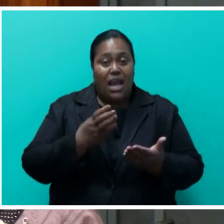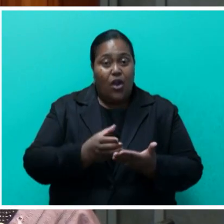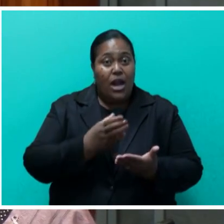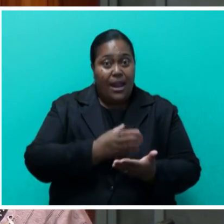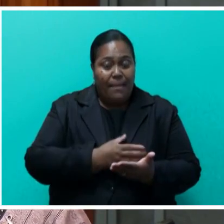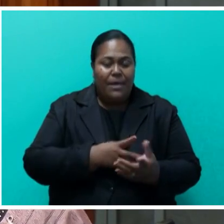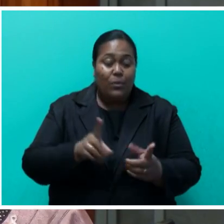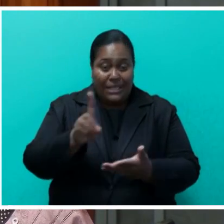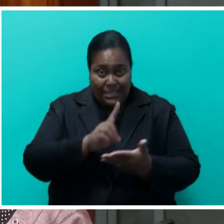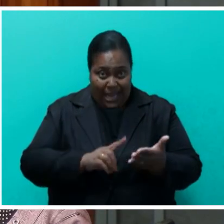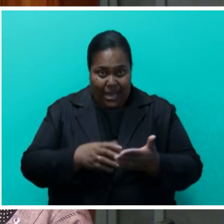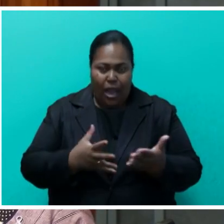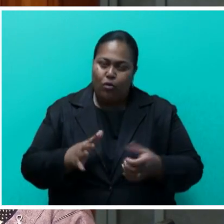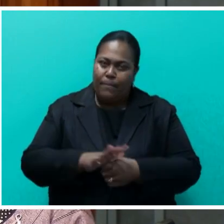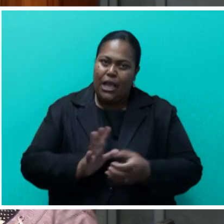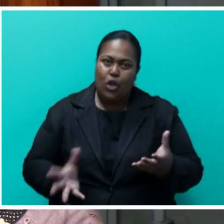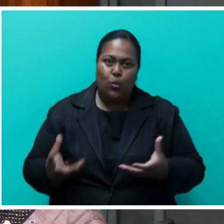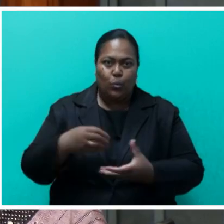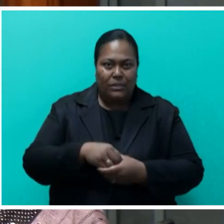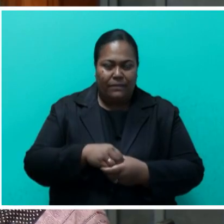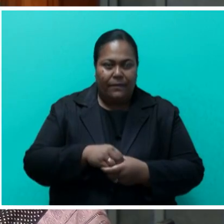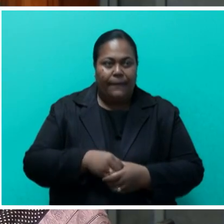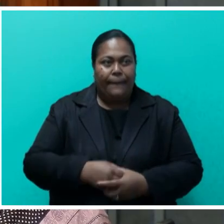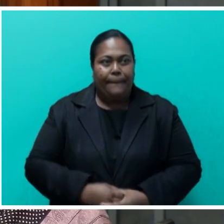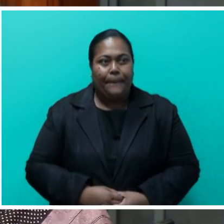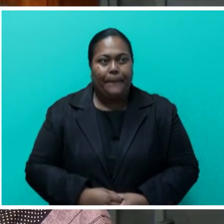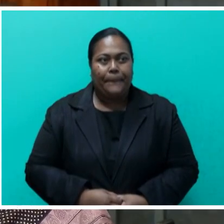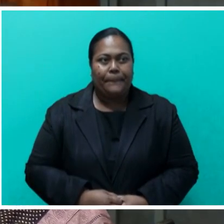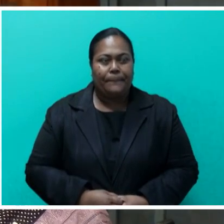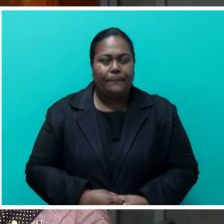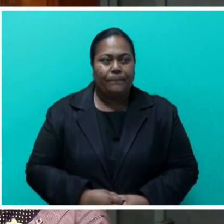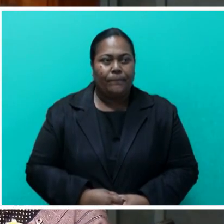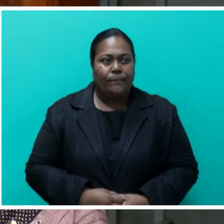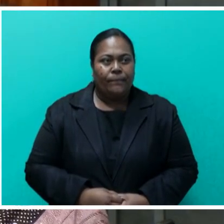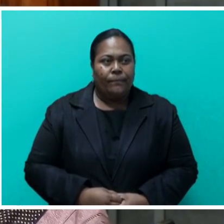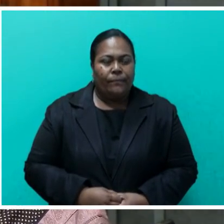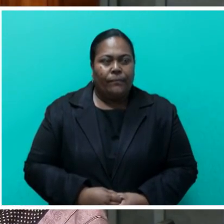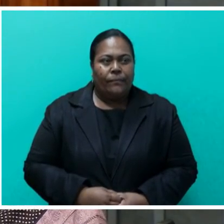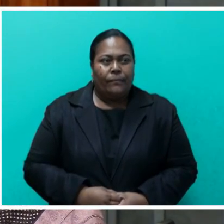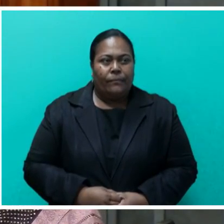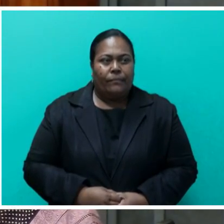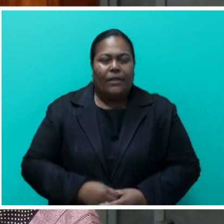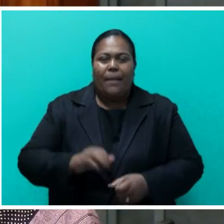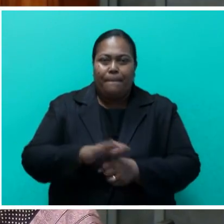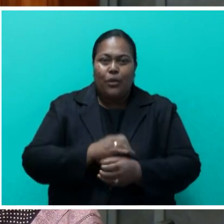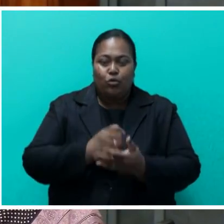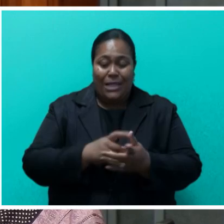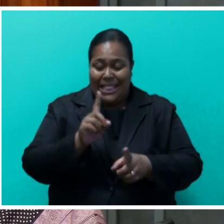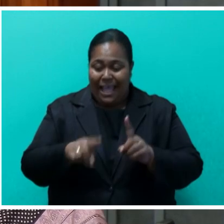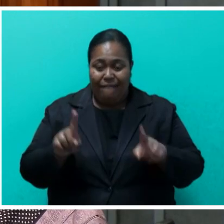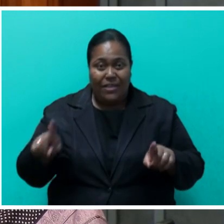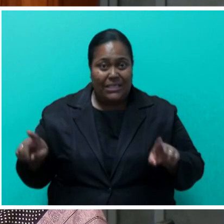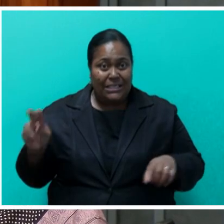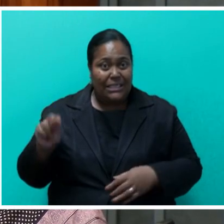designed to be inclusive, engaging, and relevant, catering the diverse needs and